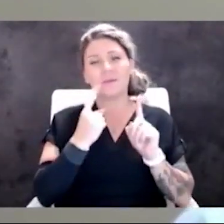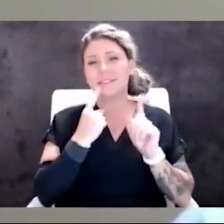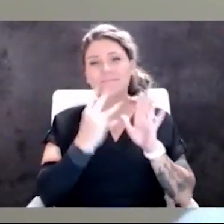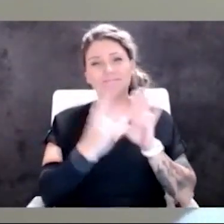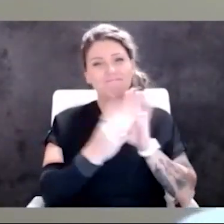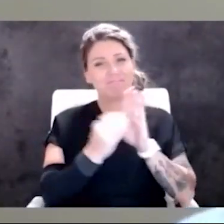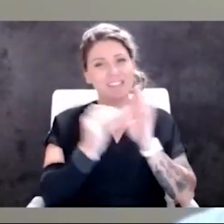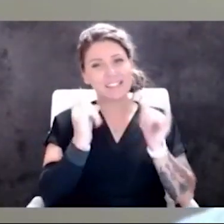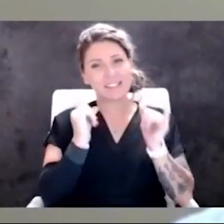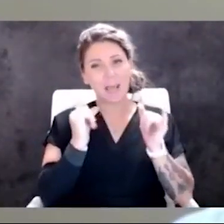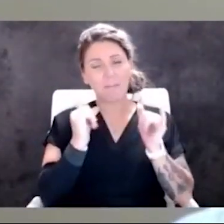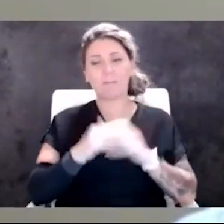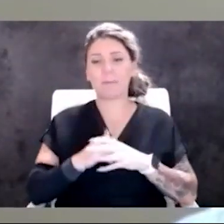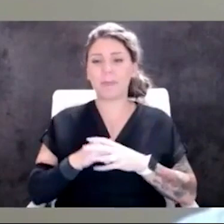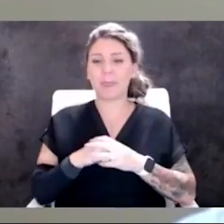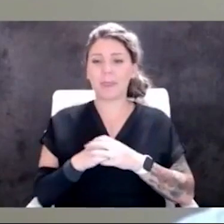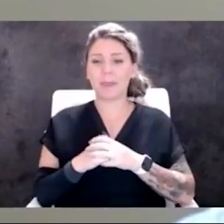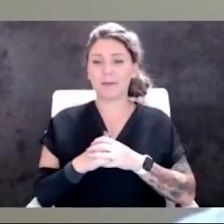here. I think